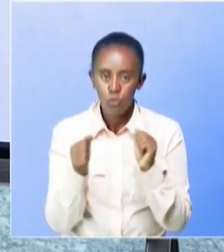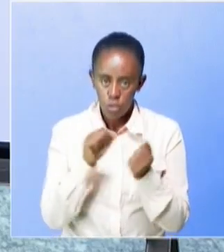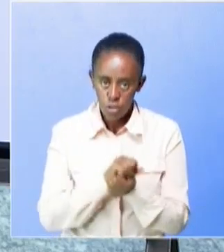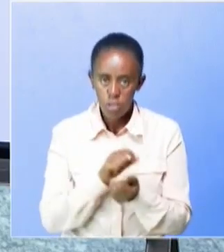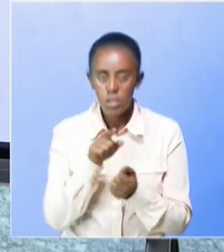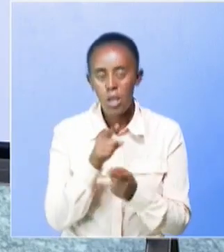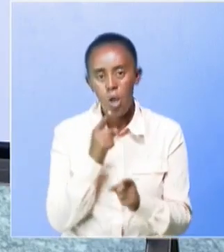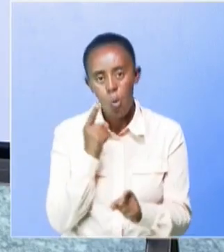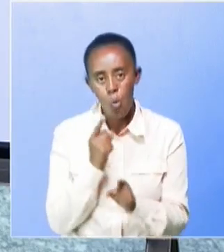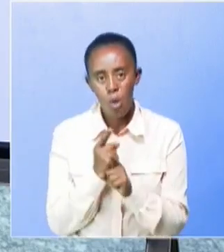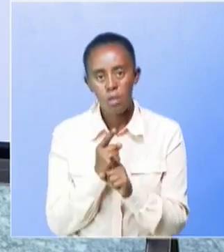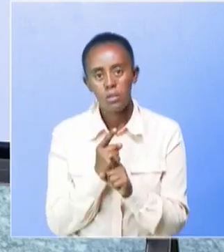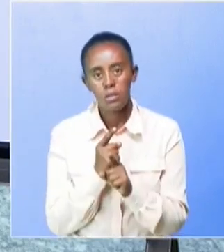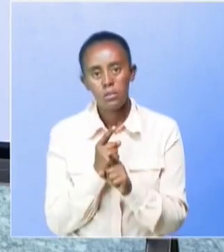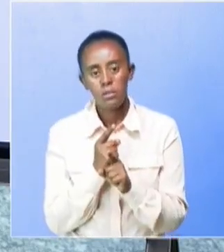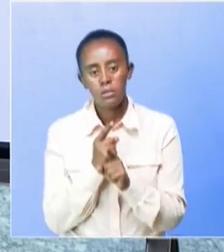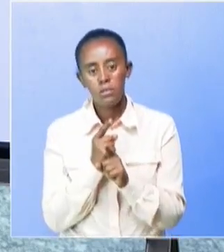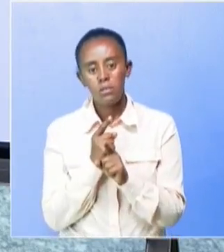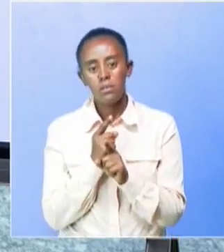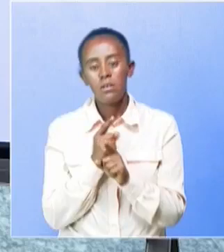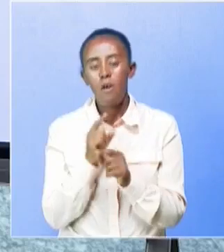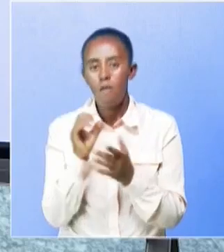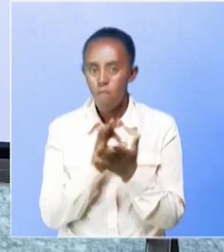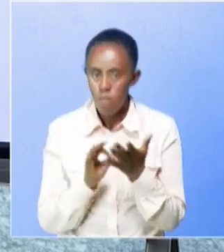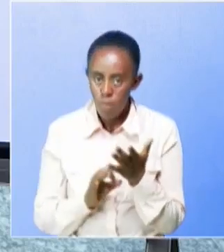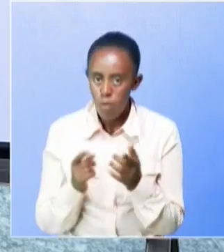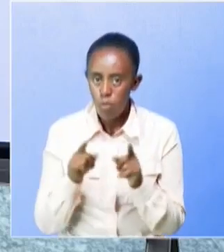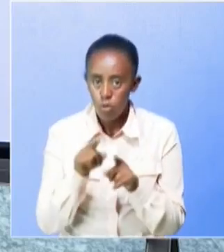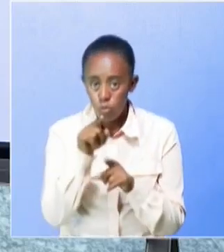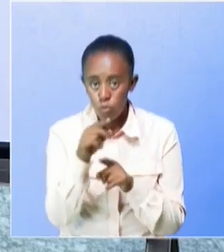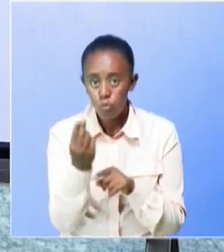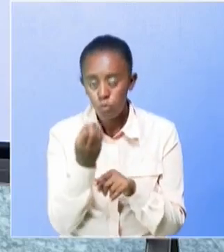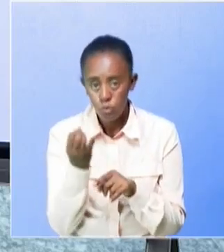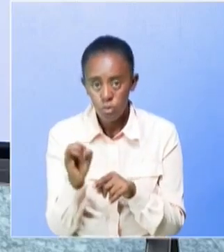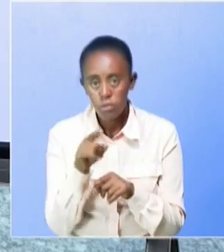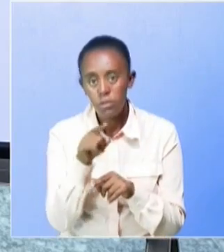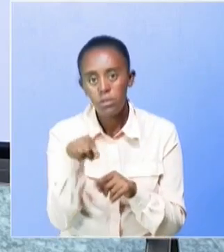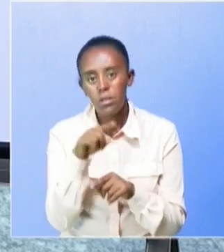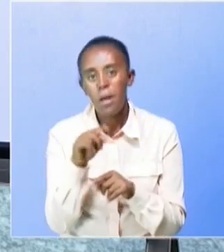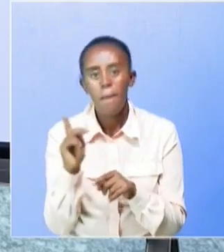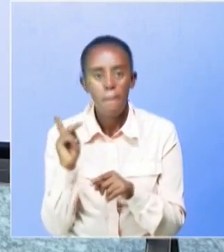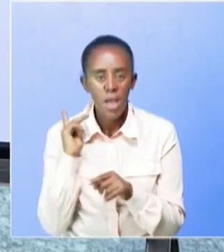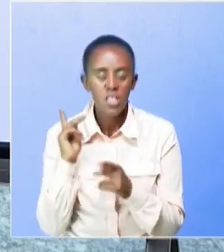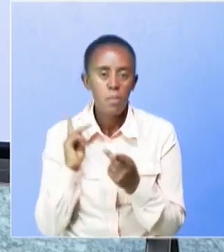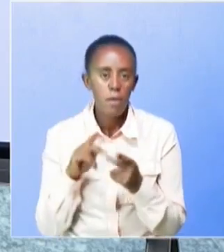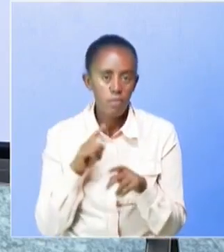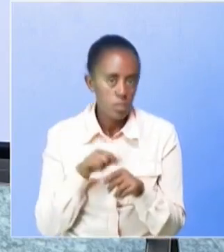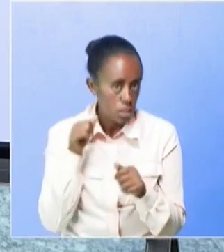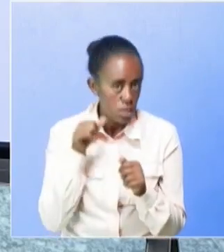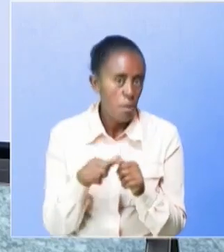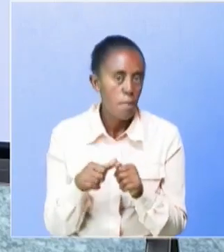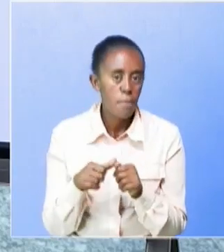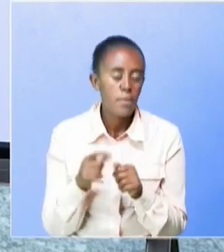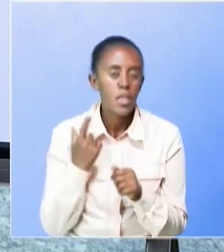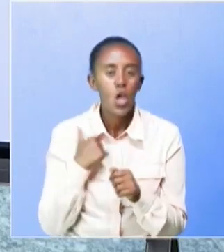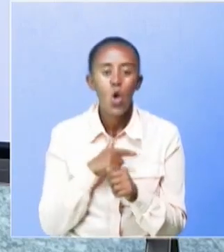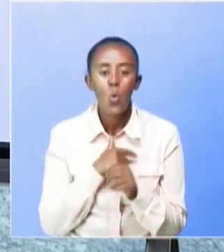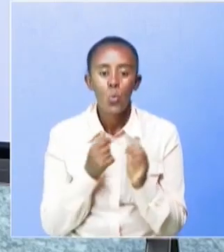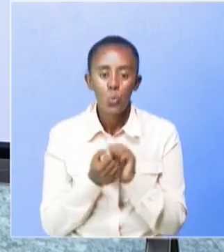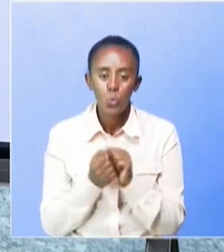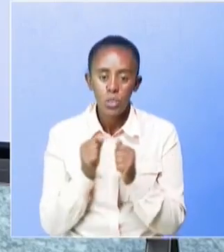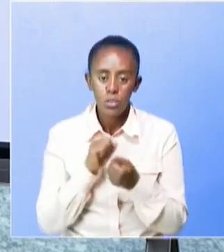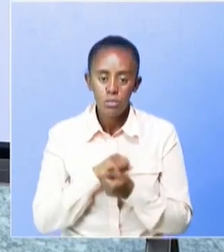their correct form when you are using them with past perfect. Remember, we